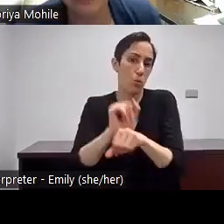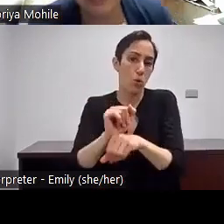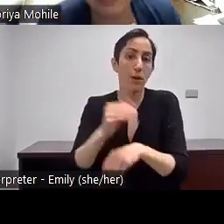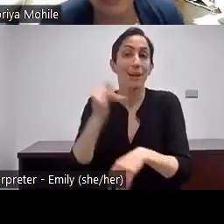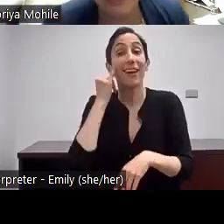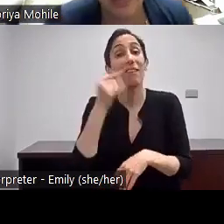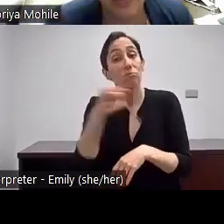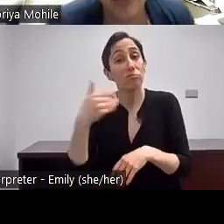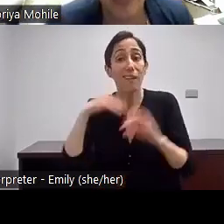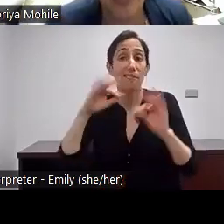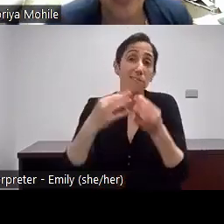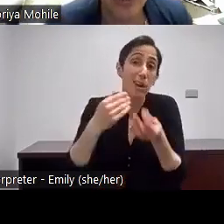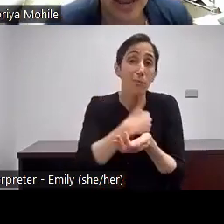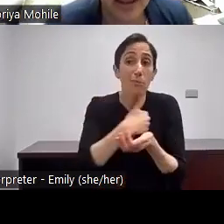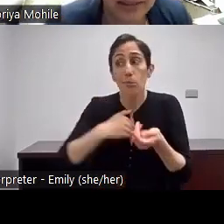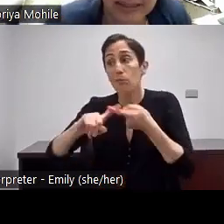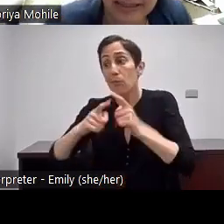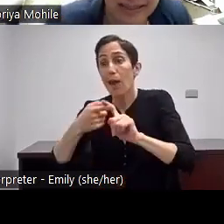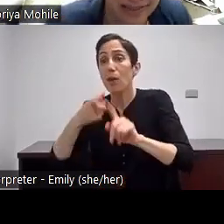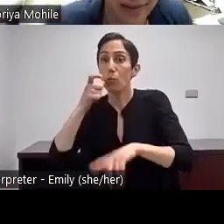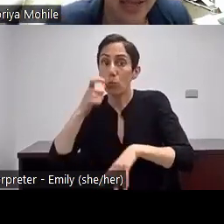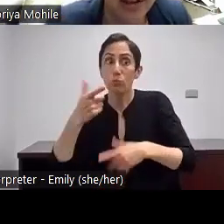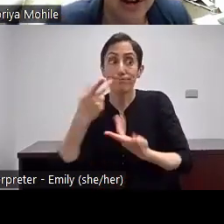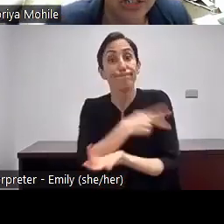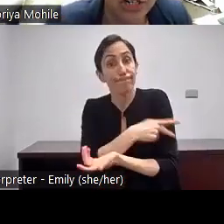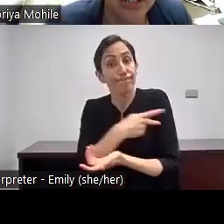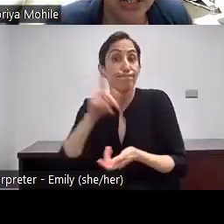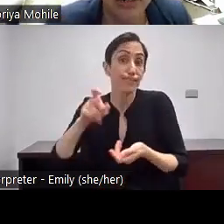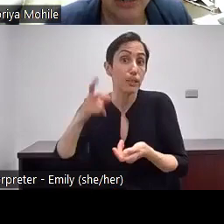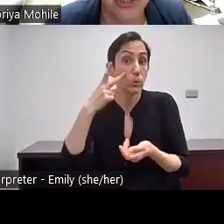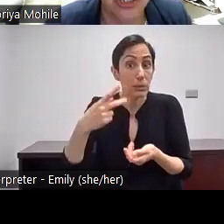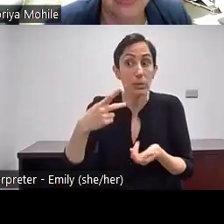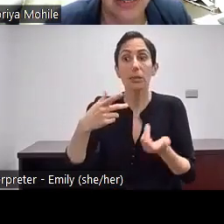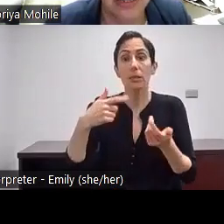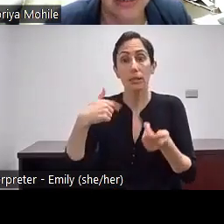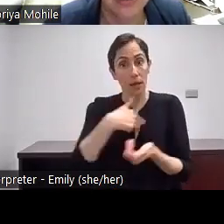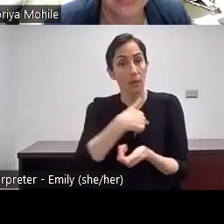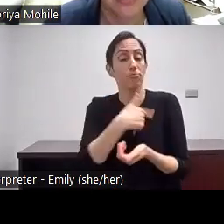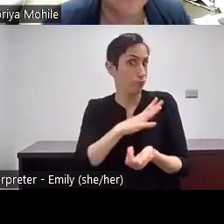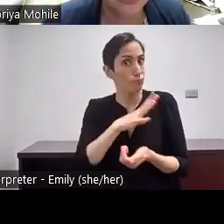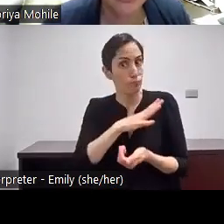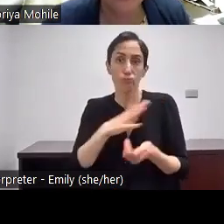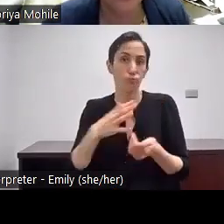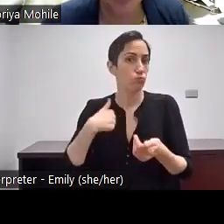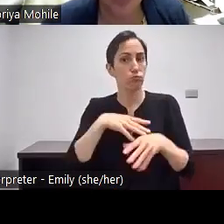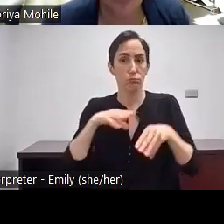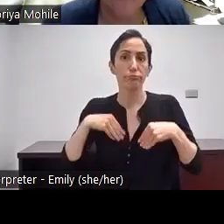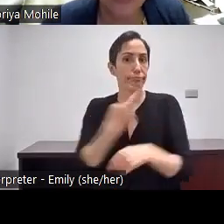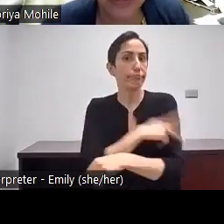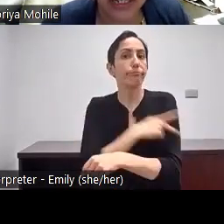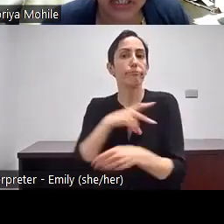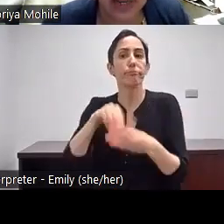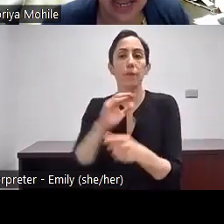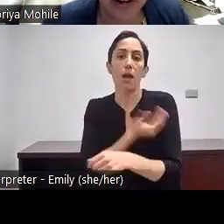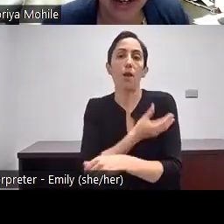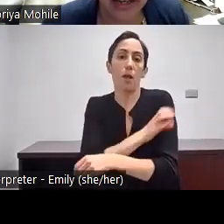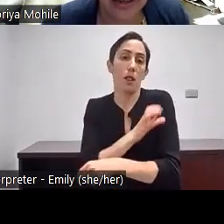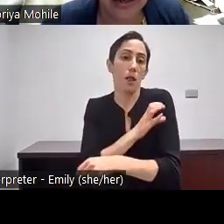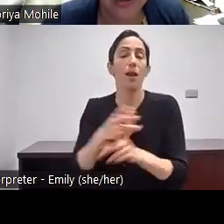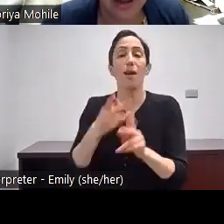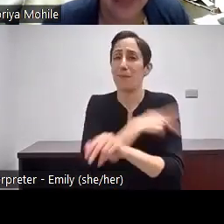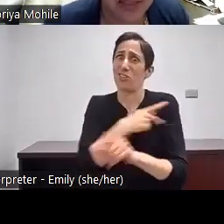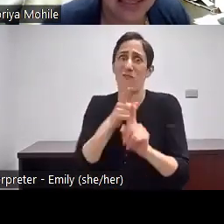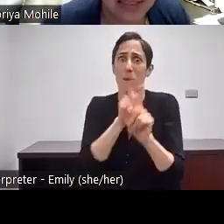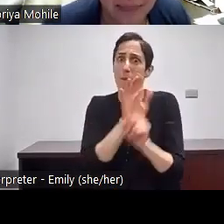be seen, we are able to see them in our geriatric oncology clinic. Patients from all over the catchment